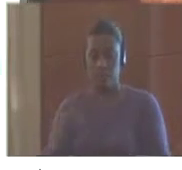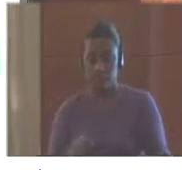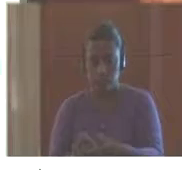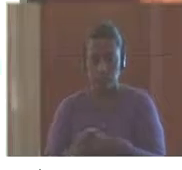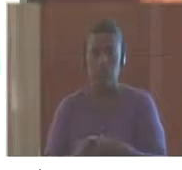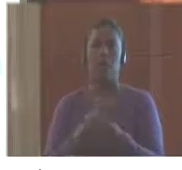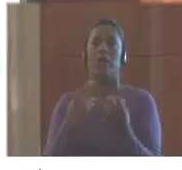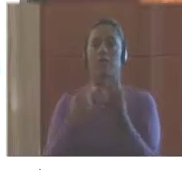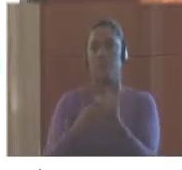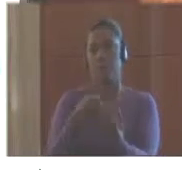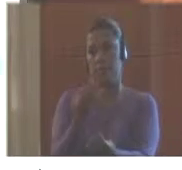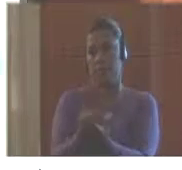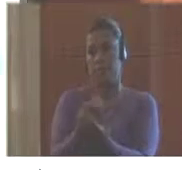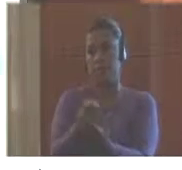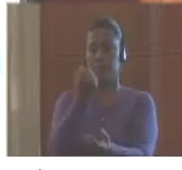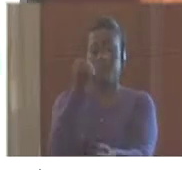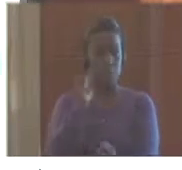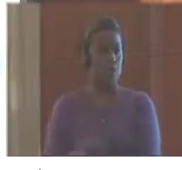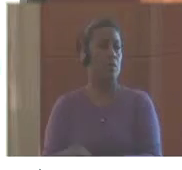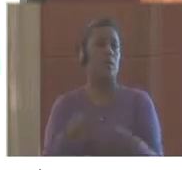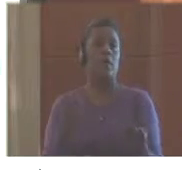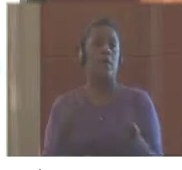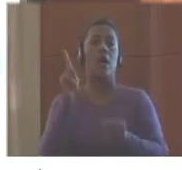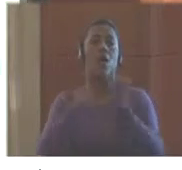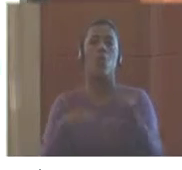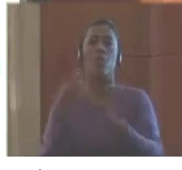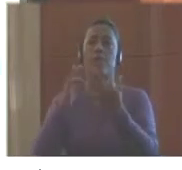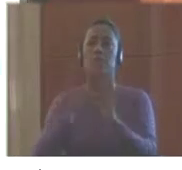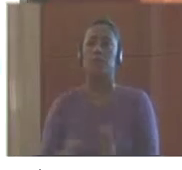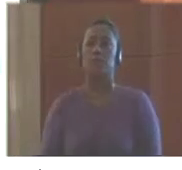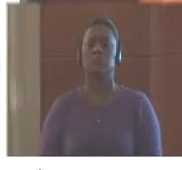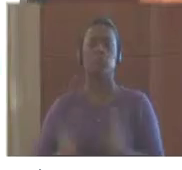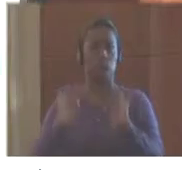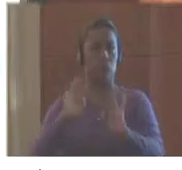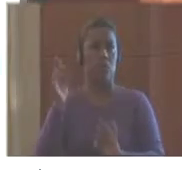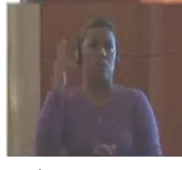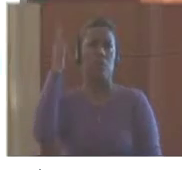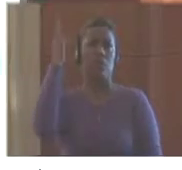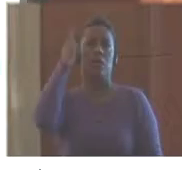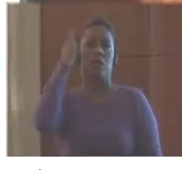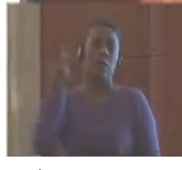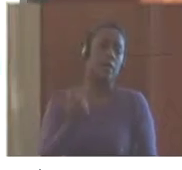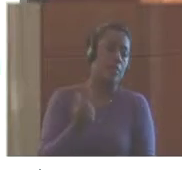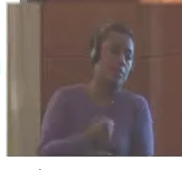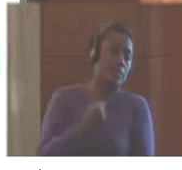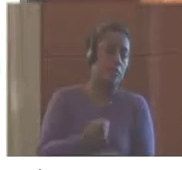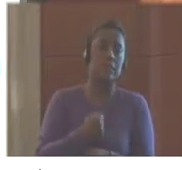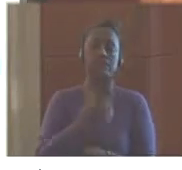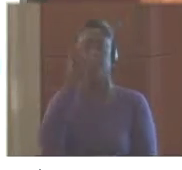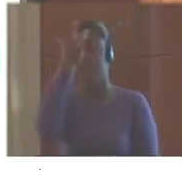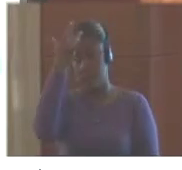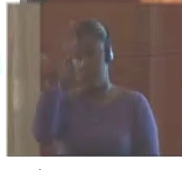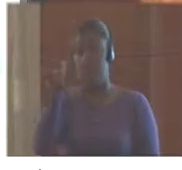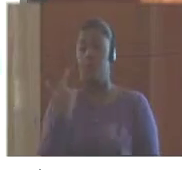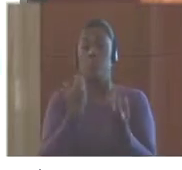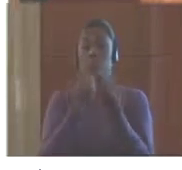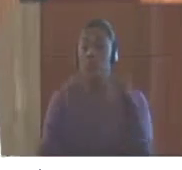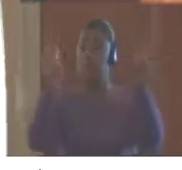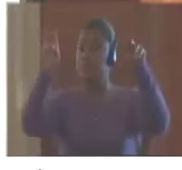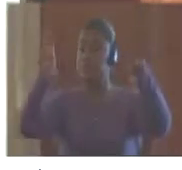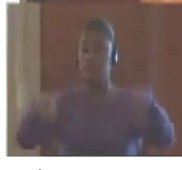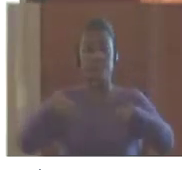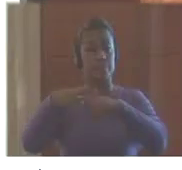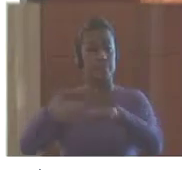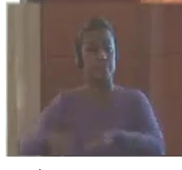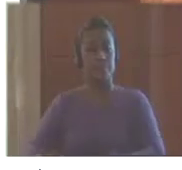they have financial capacities. And it's logical for them to want to participate because due to proximity, they've been highly impacted